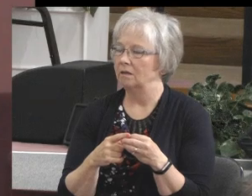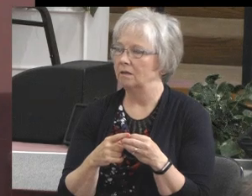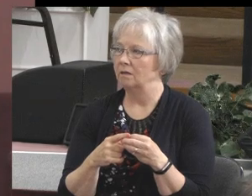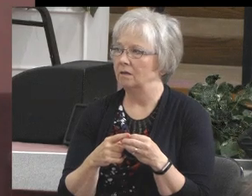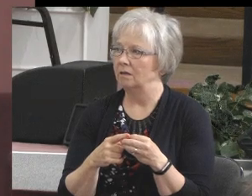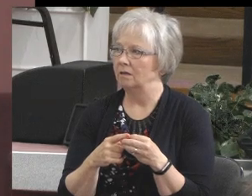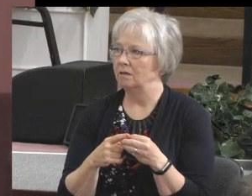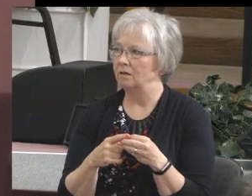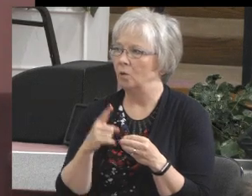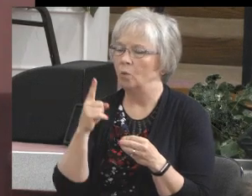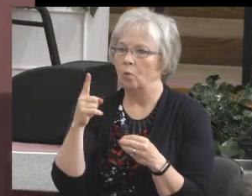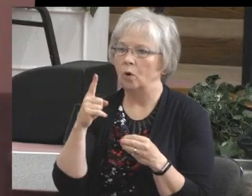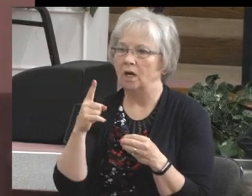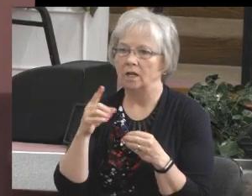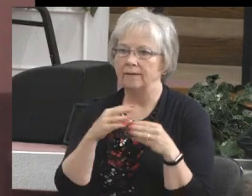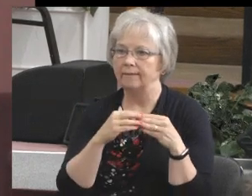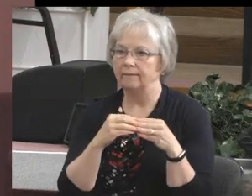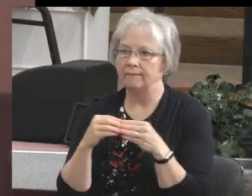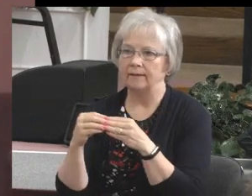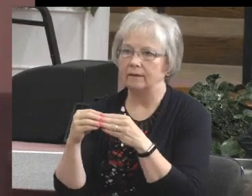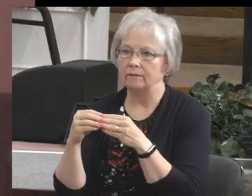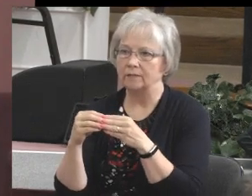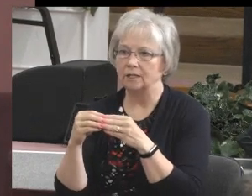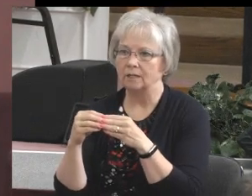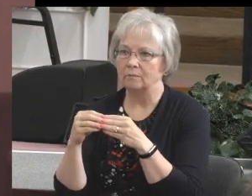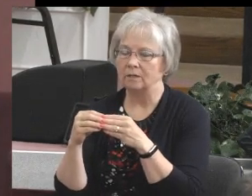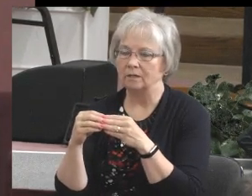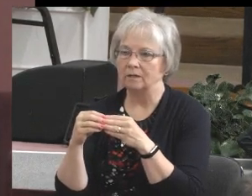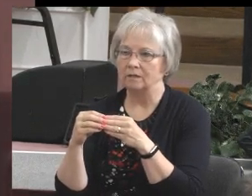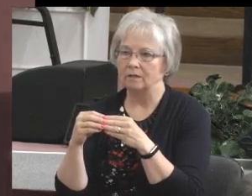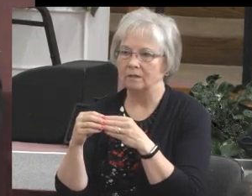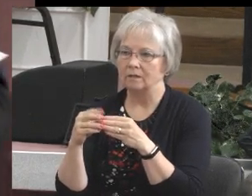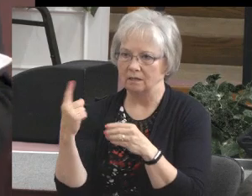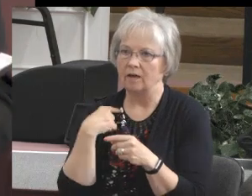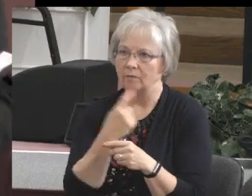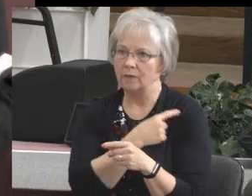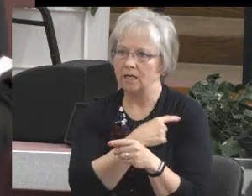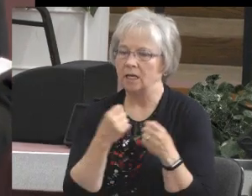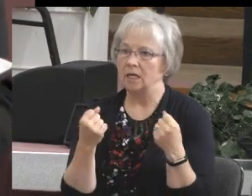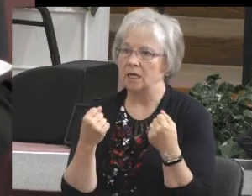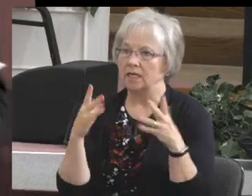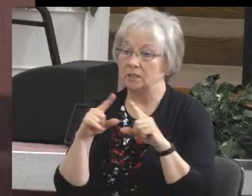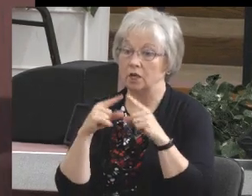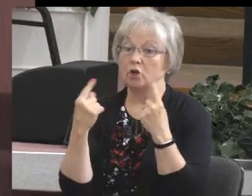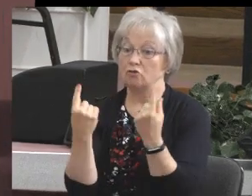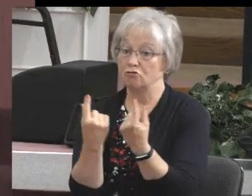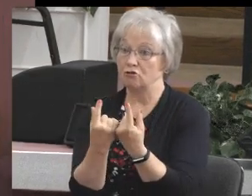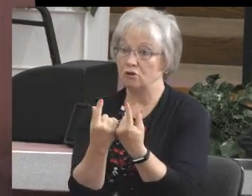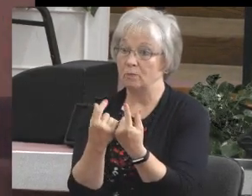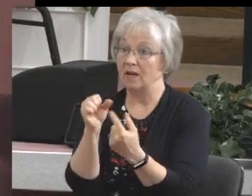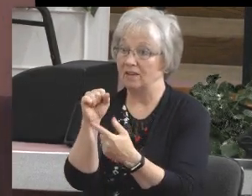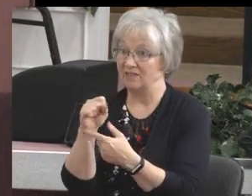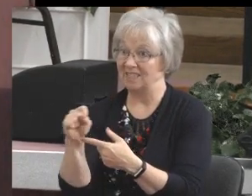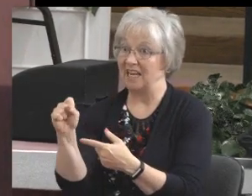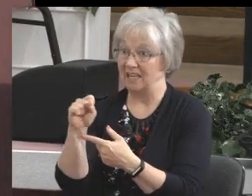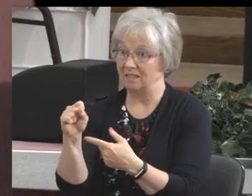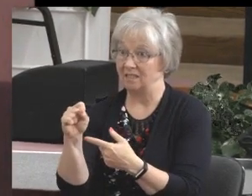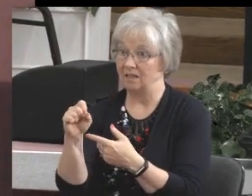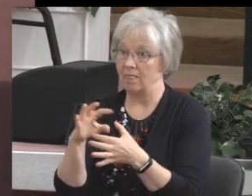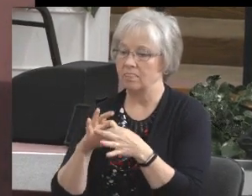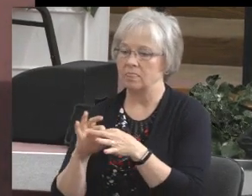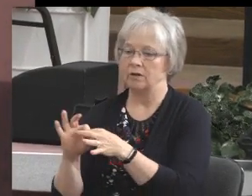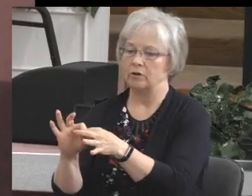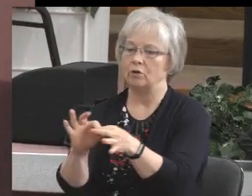one leadership government. It is about a group of states that are united. In